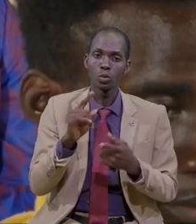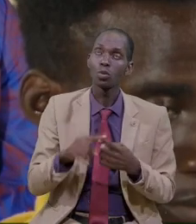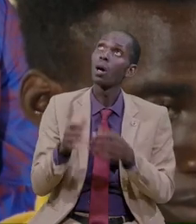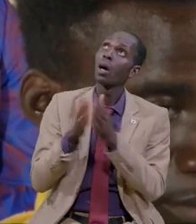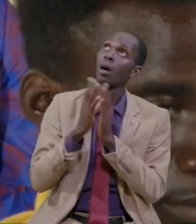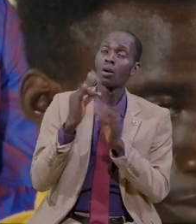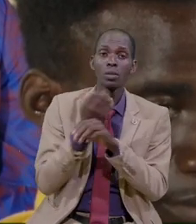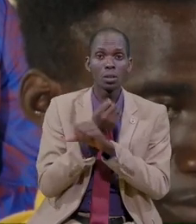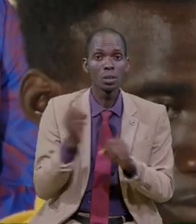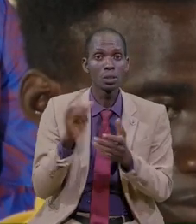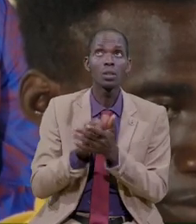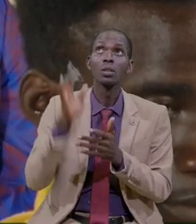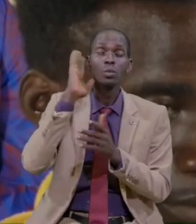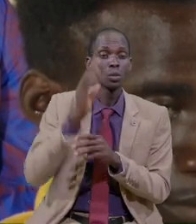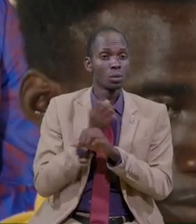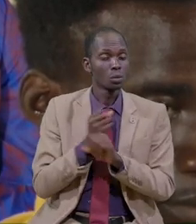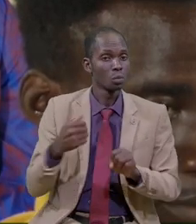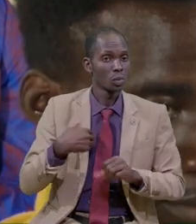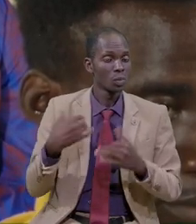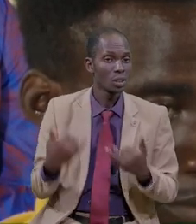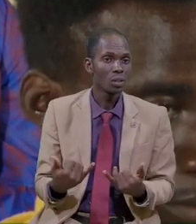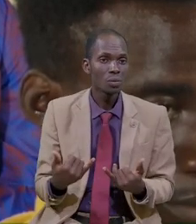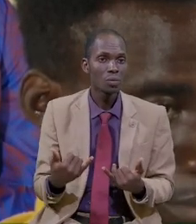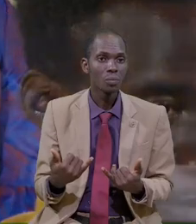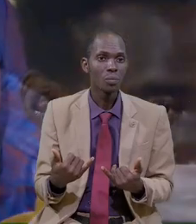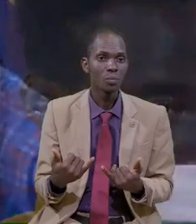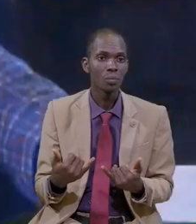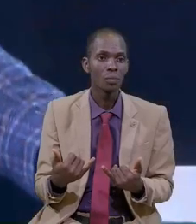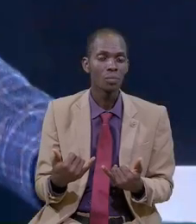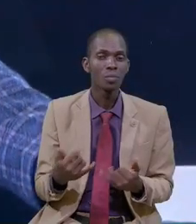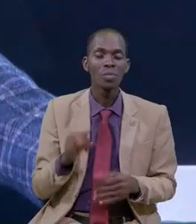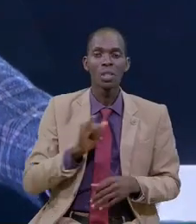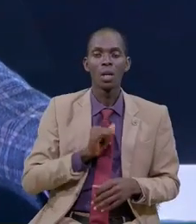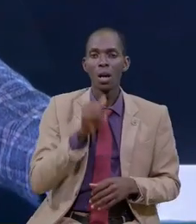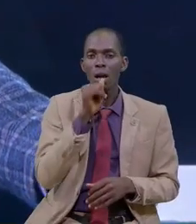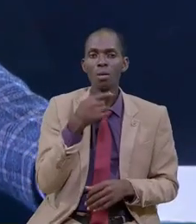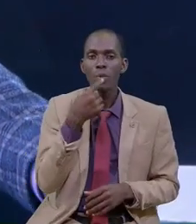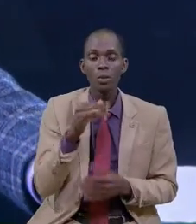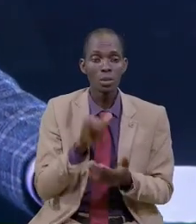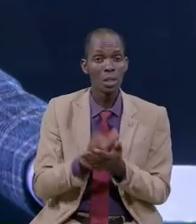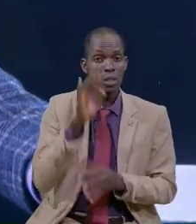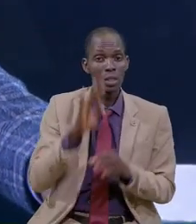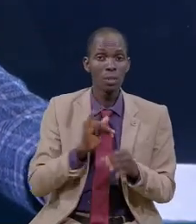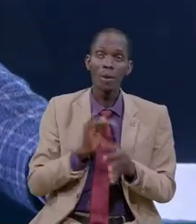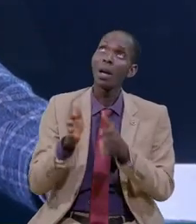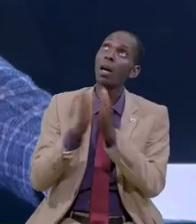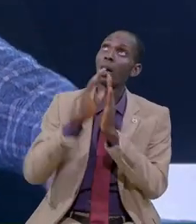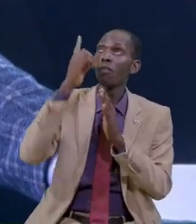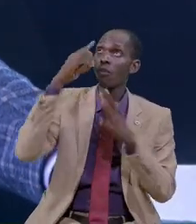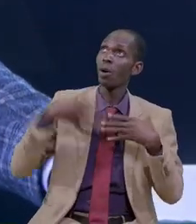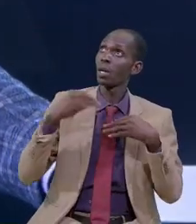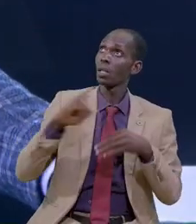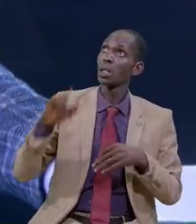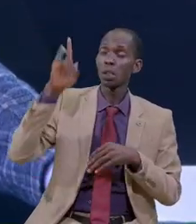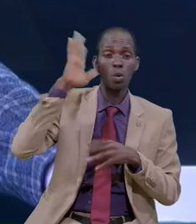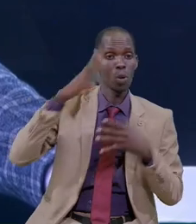il m'a été dit. Je crois, j'ai l'assurance que pour le Seigneur va me sauver. I am told, if I ask for healing, he'll heal me now. On